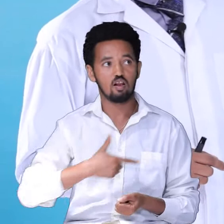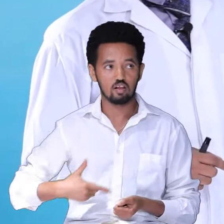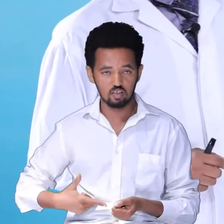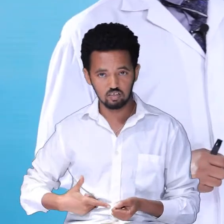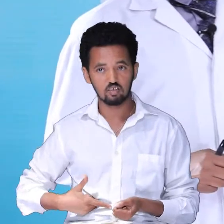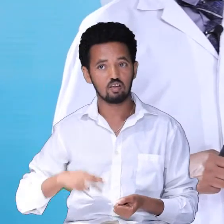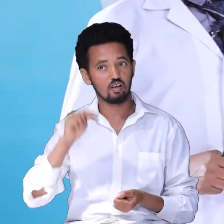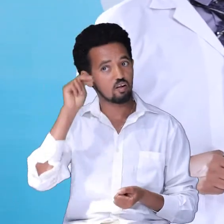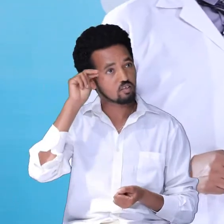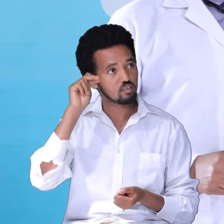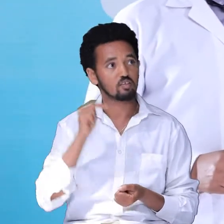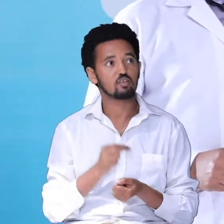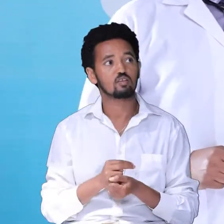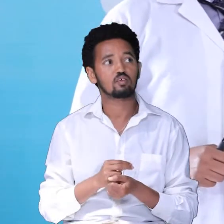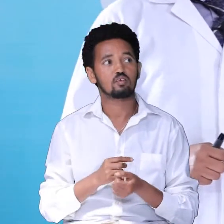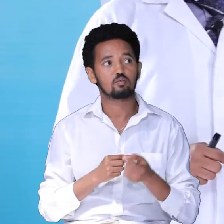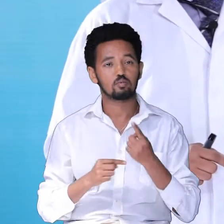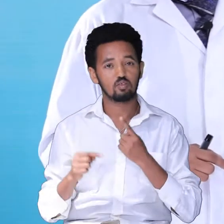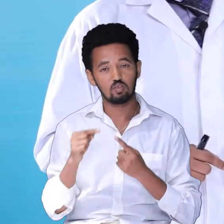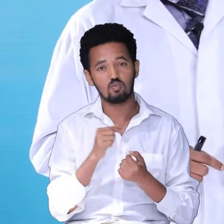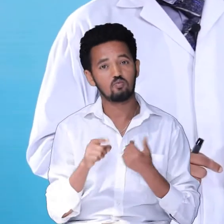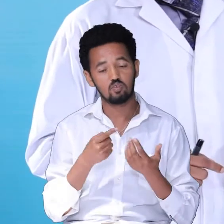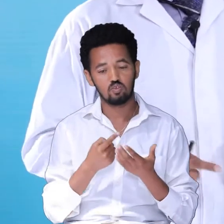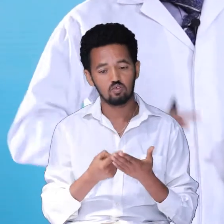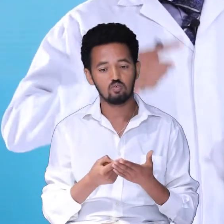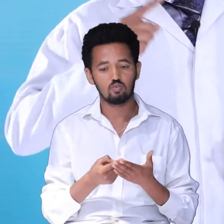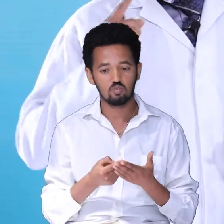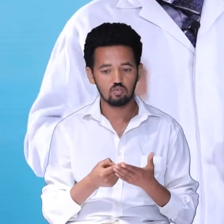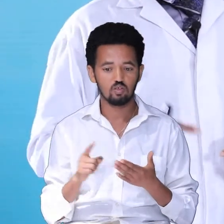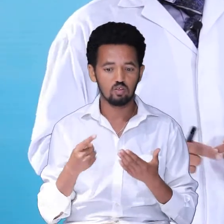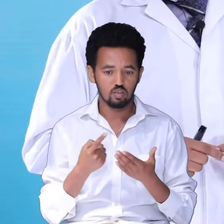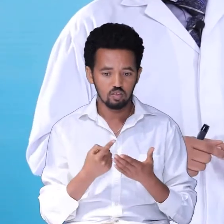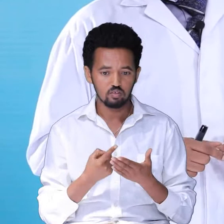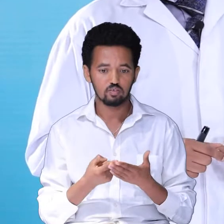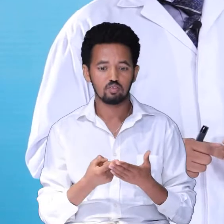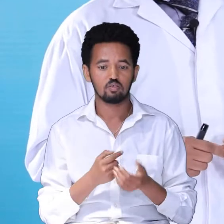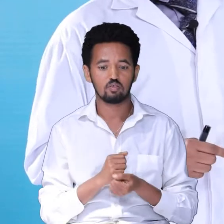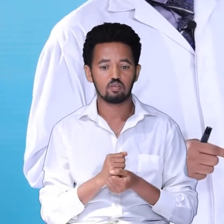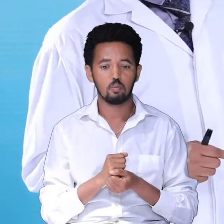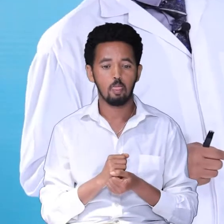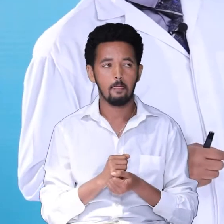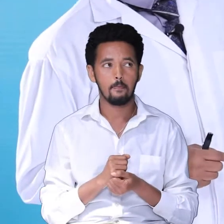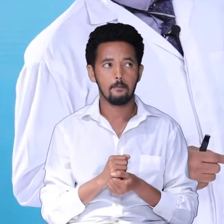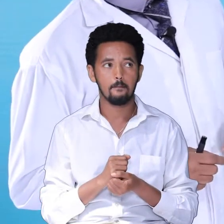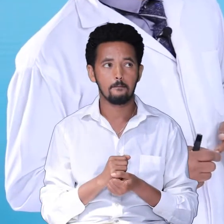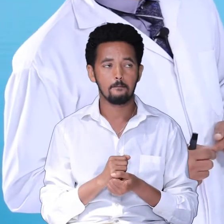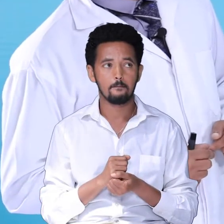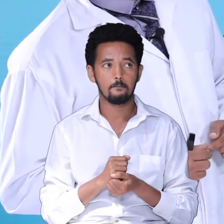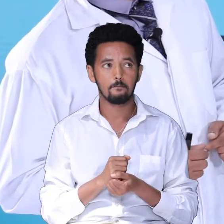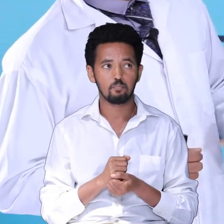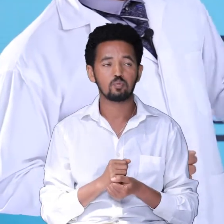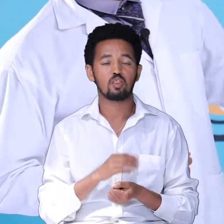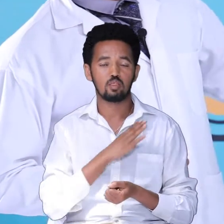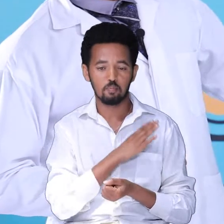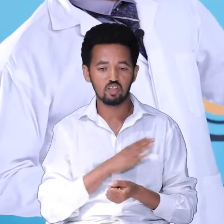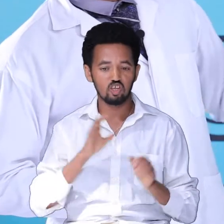fleet at the Battle of Trafalgar in 1805. At the Battle of Trafalgar, the